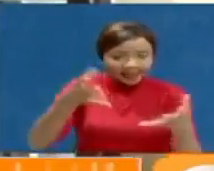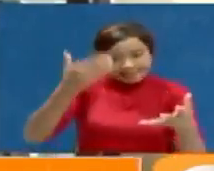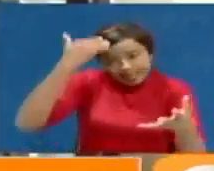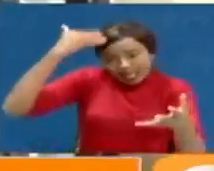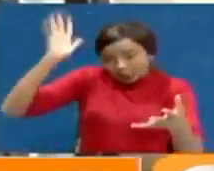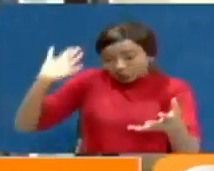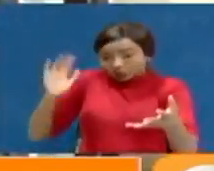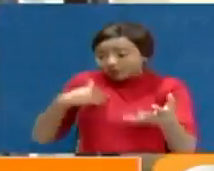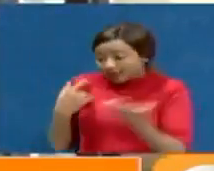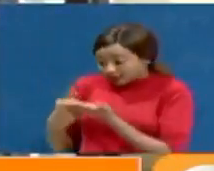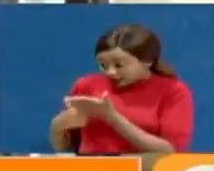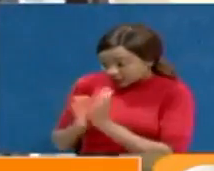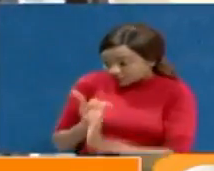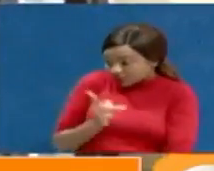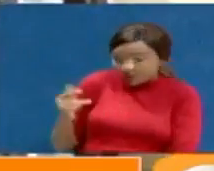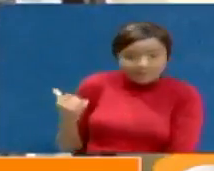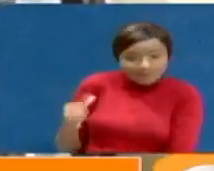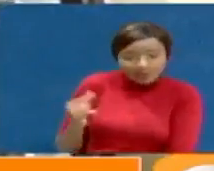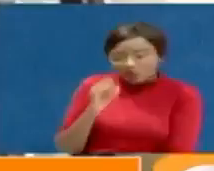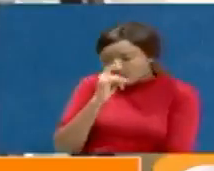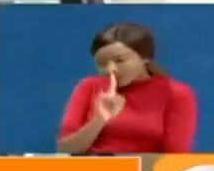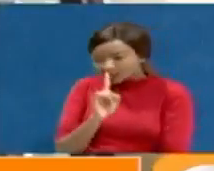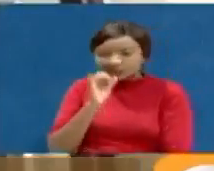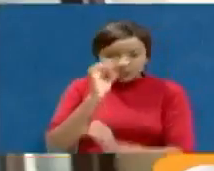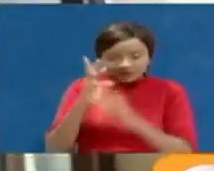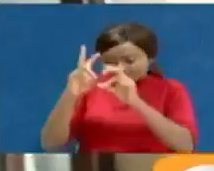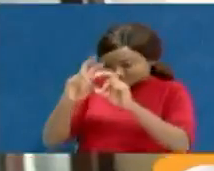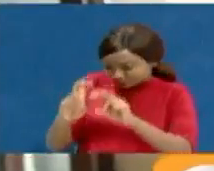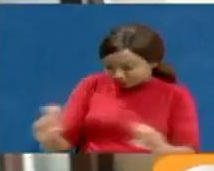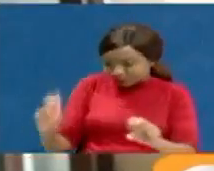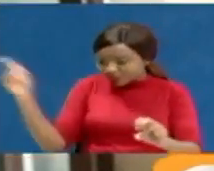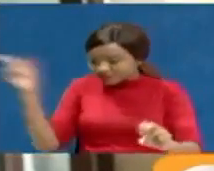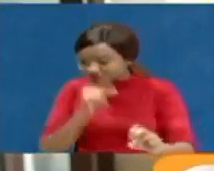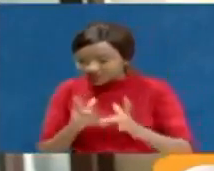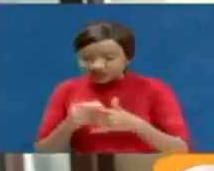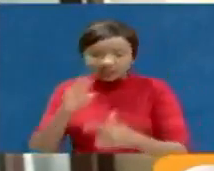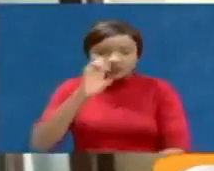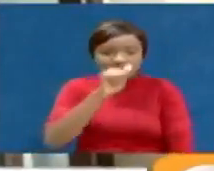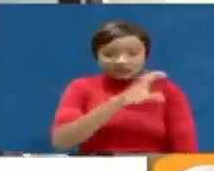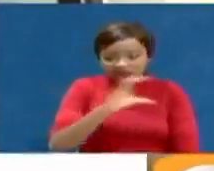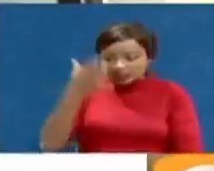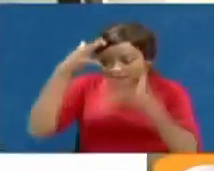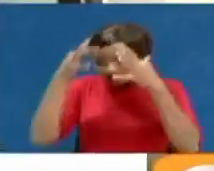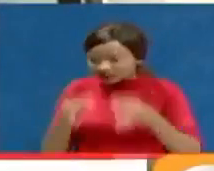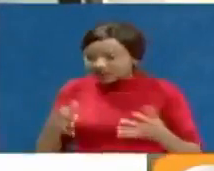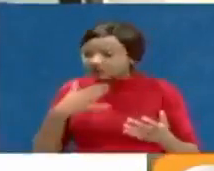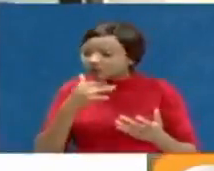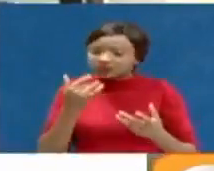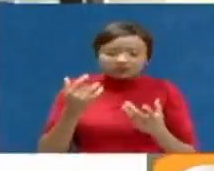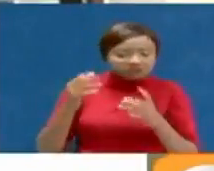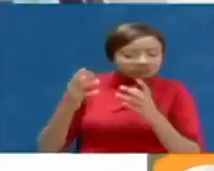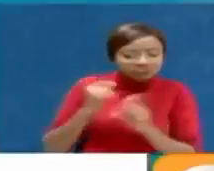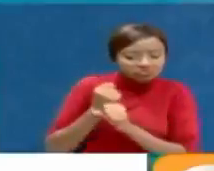are being asked. I have not discussed it with them. But once the investigations are complete and the EACC decides what they want to do with